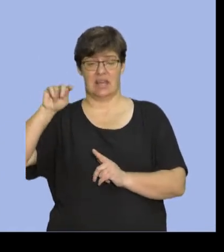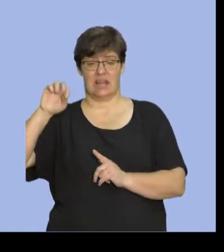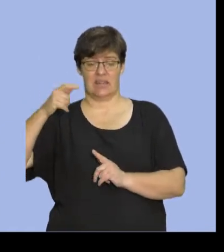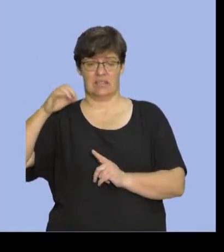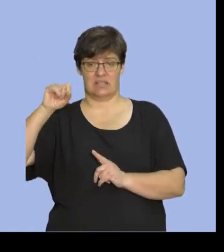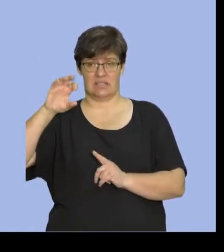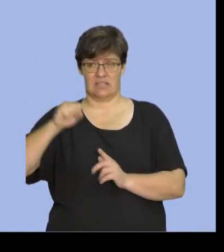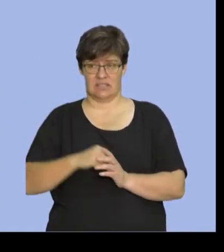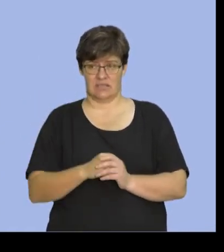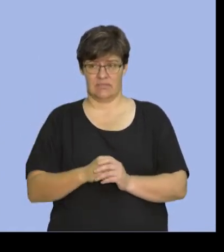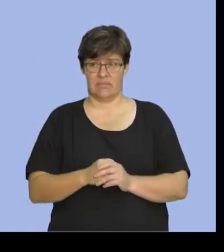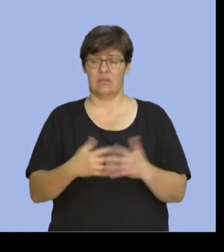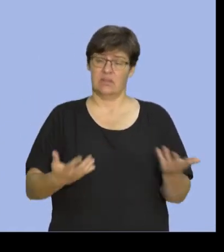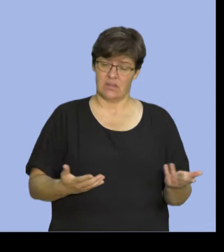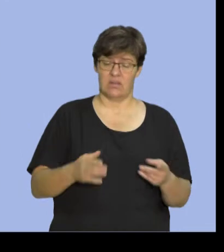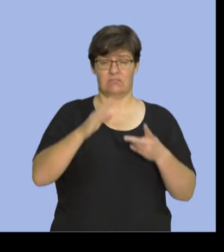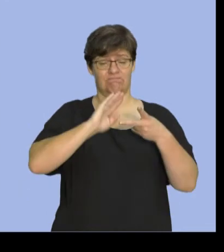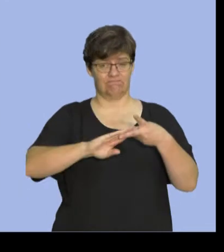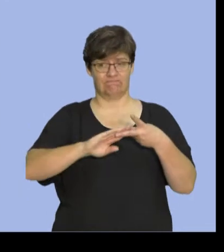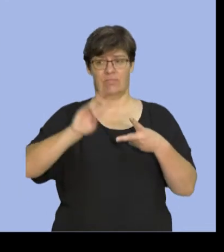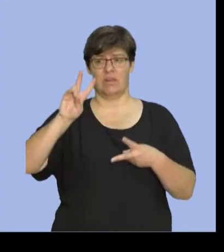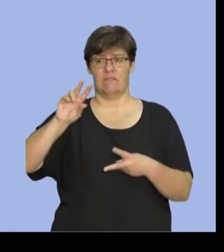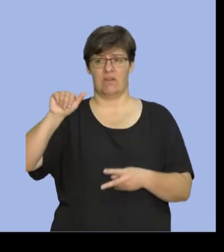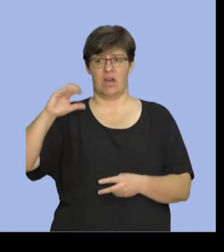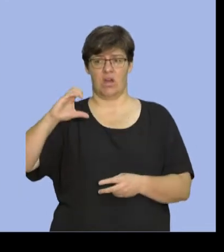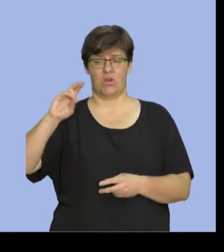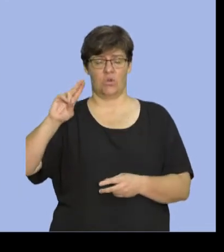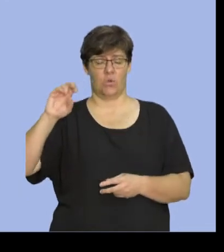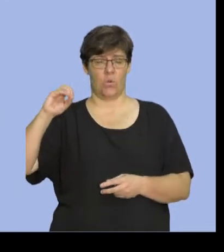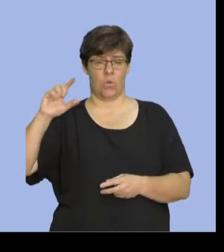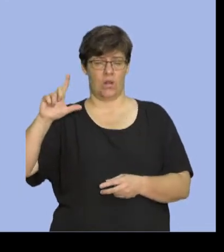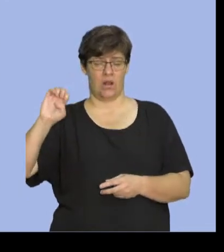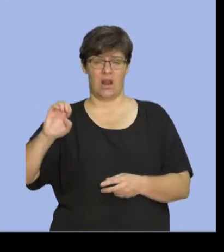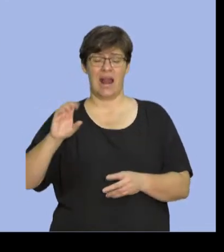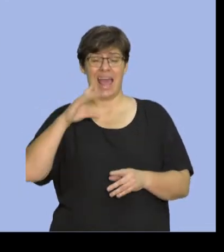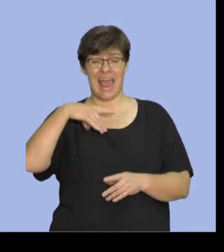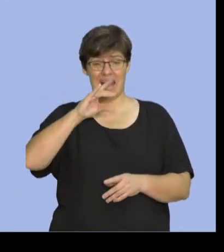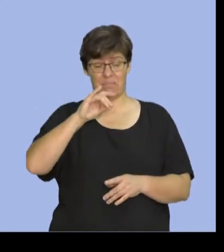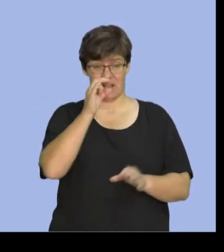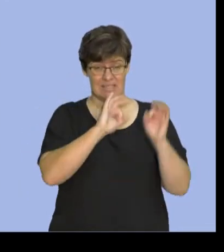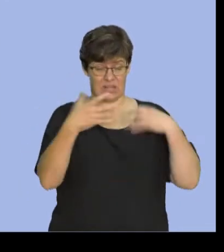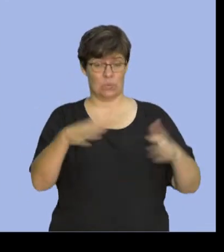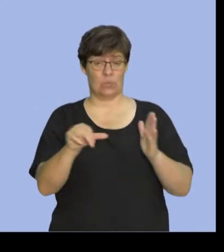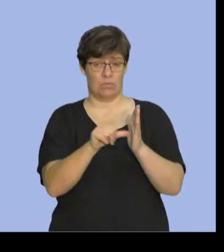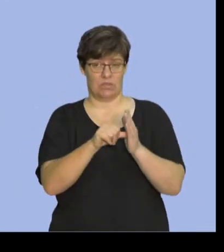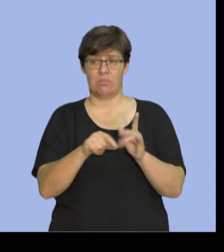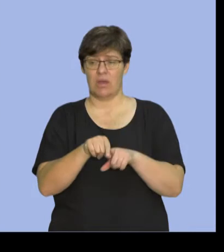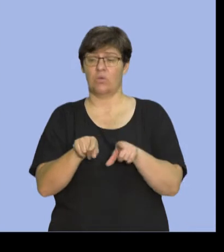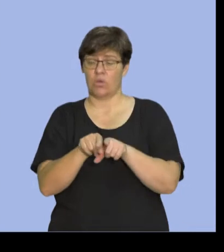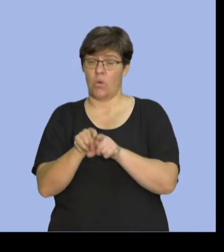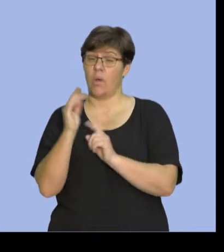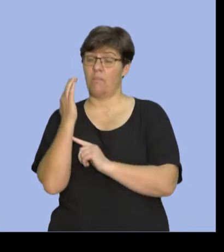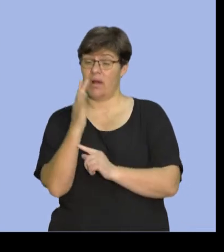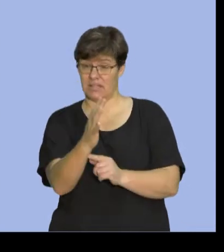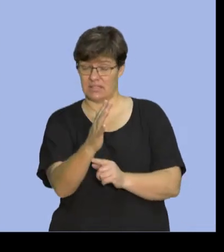is an organelle that has a specific function in animal cells, but very important in plant cells, which makes